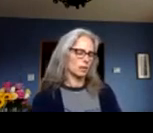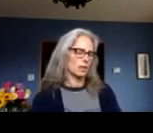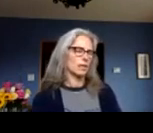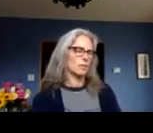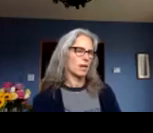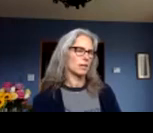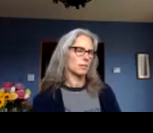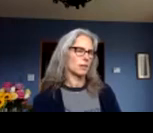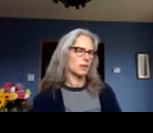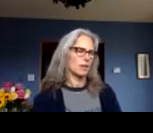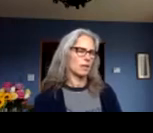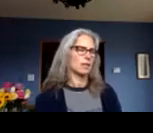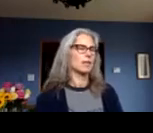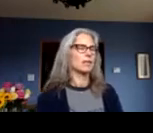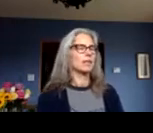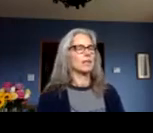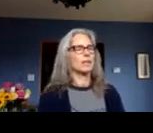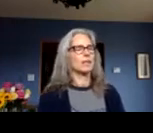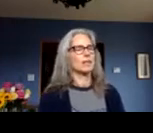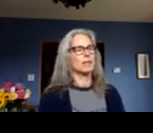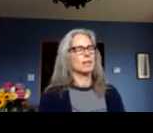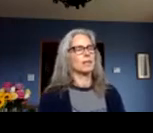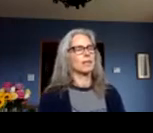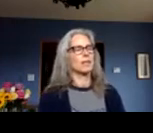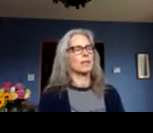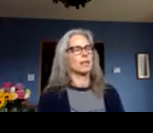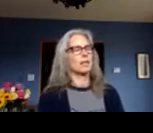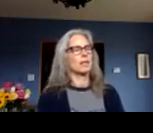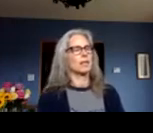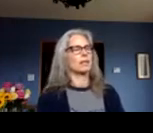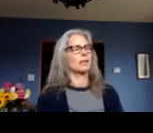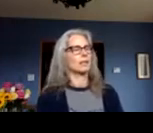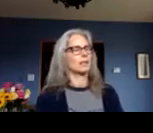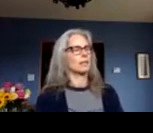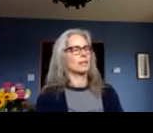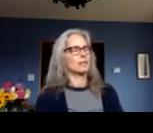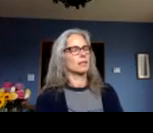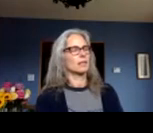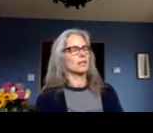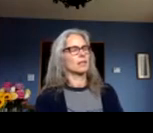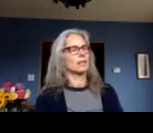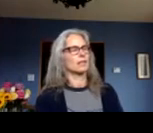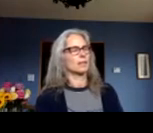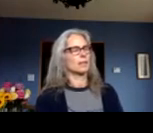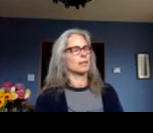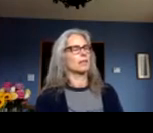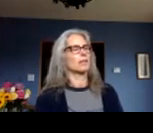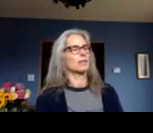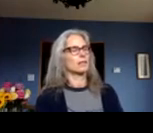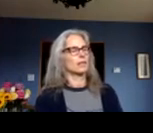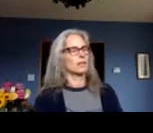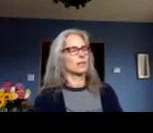students. The Seesaw, again, is like a little bit more of like a younger